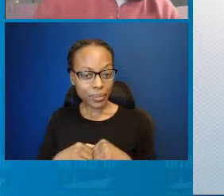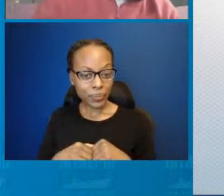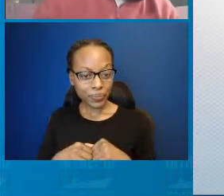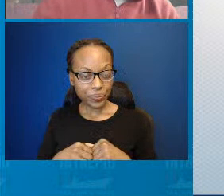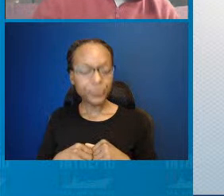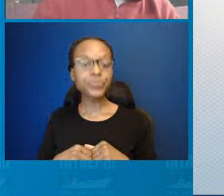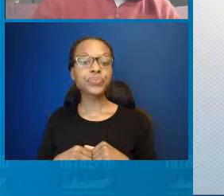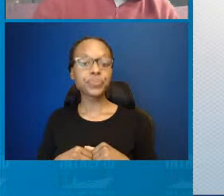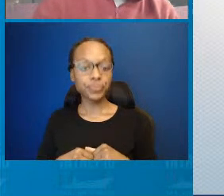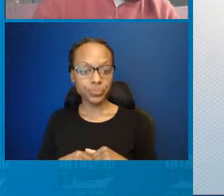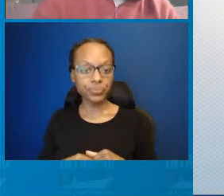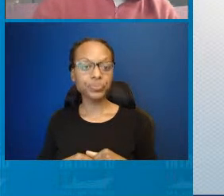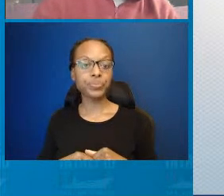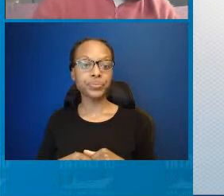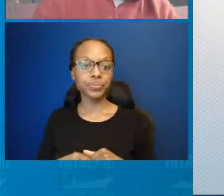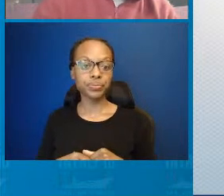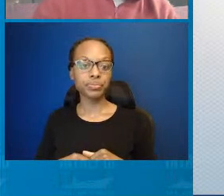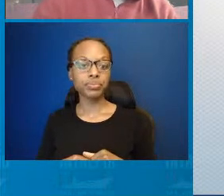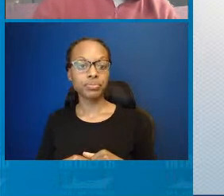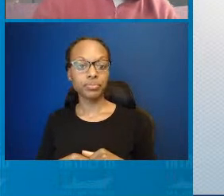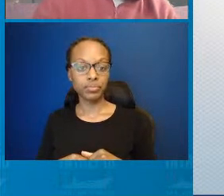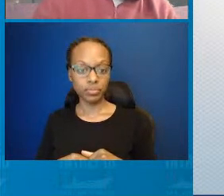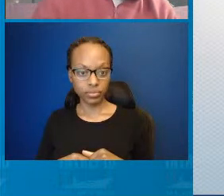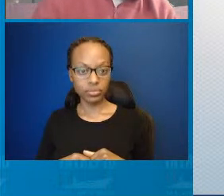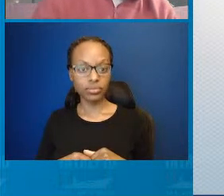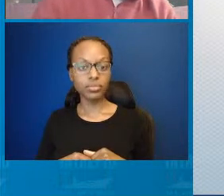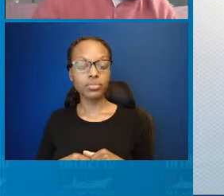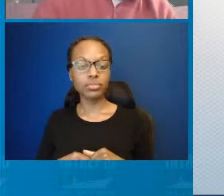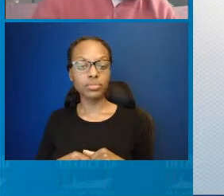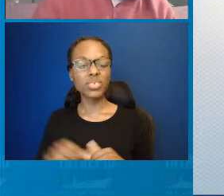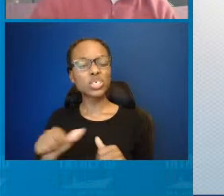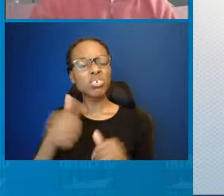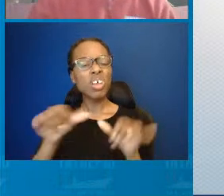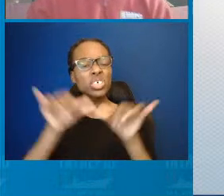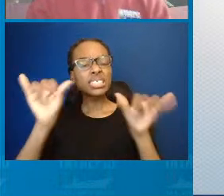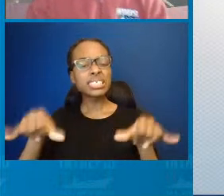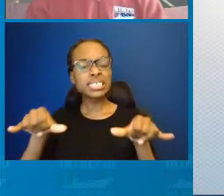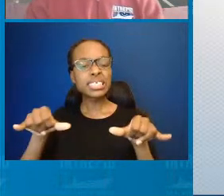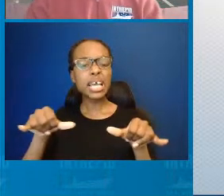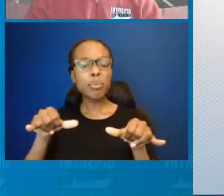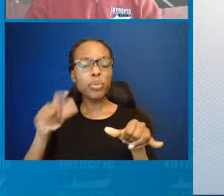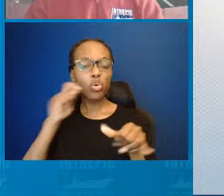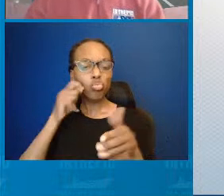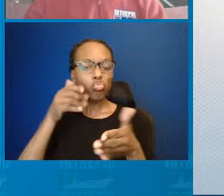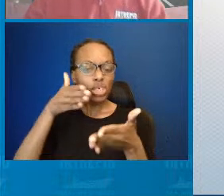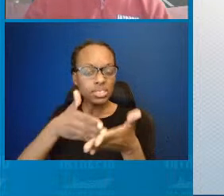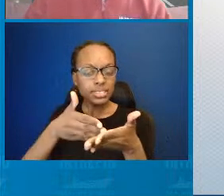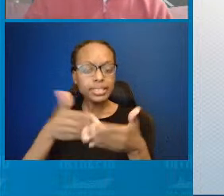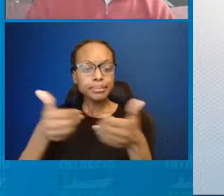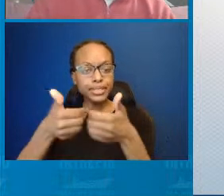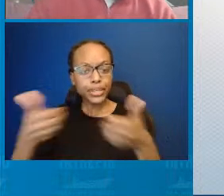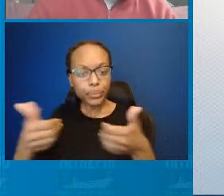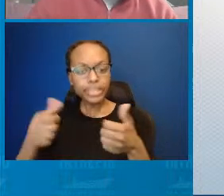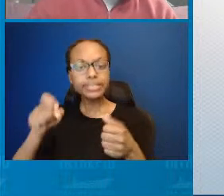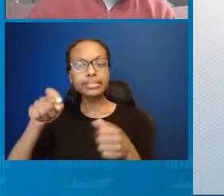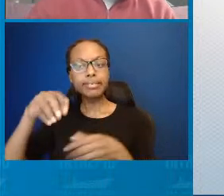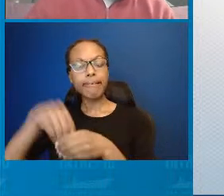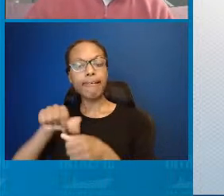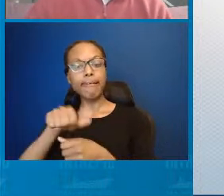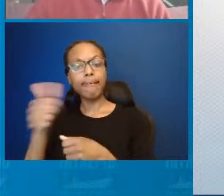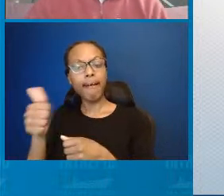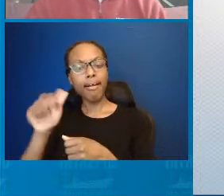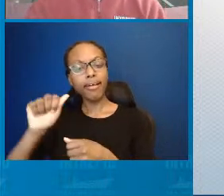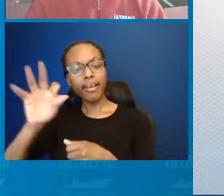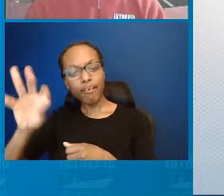Were there broader systemic race and segregation issues in other branches? Yes. As